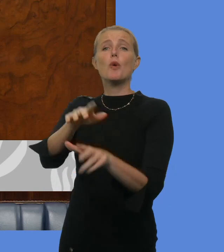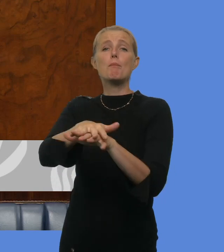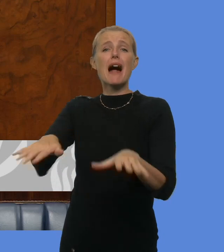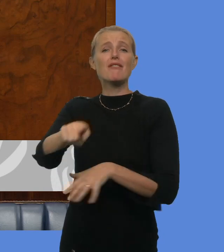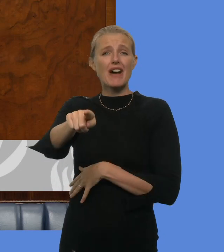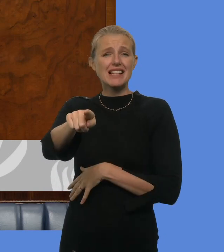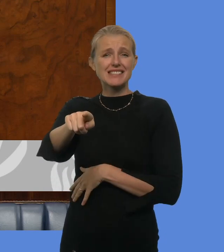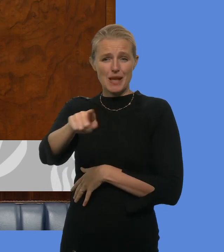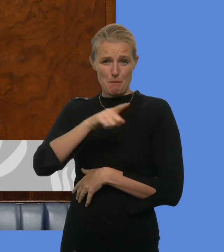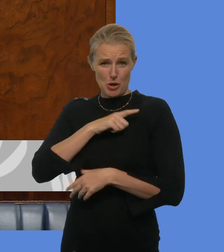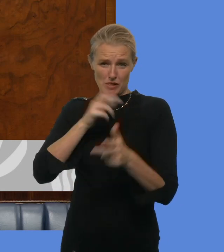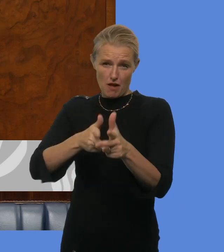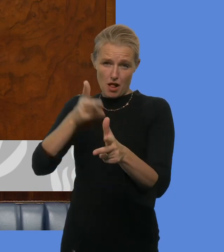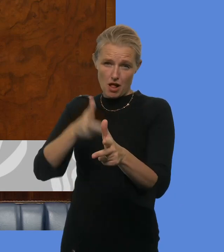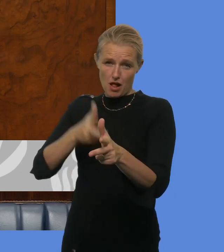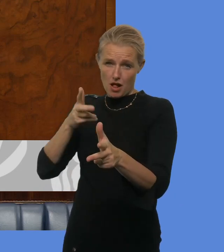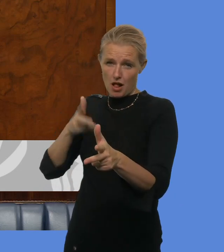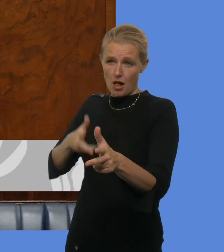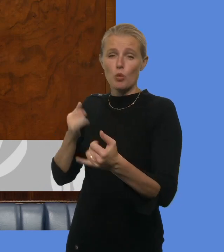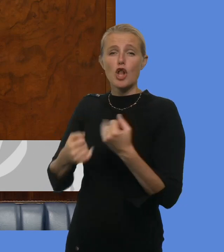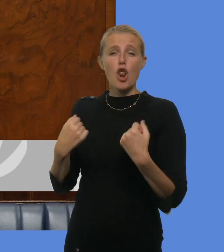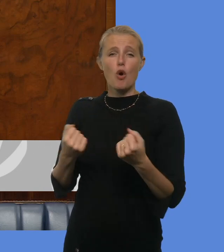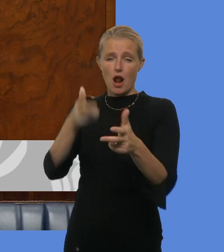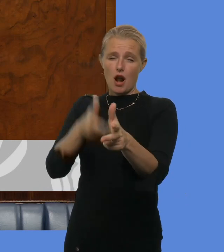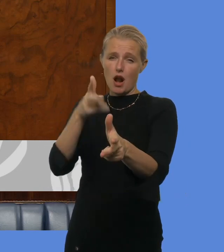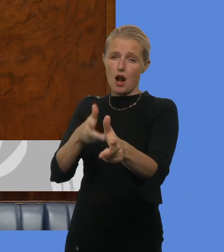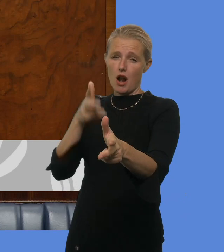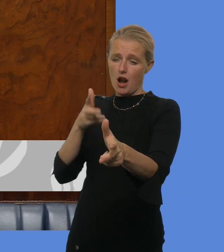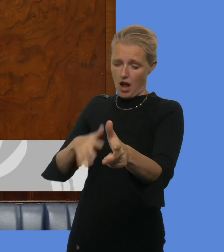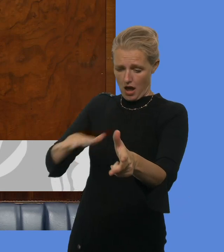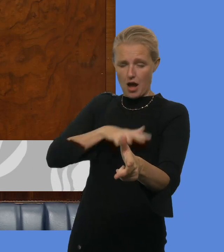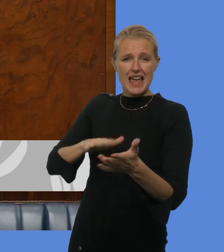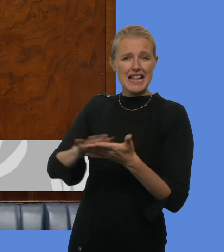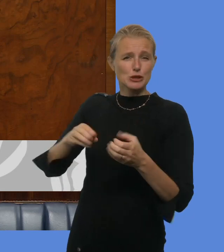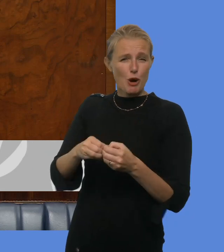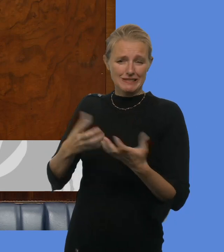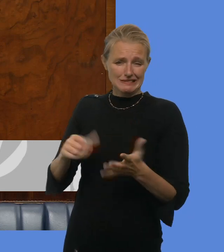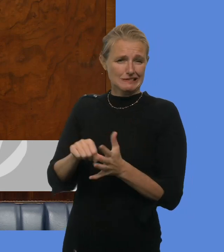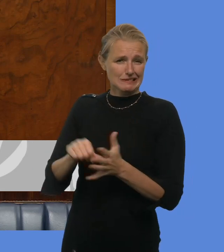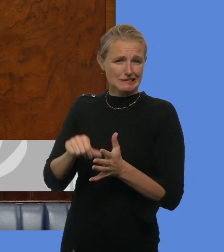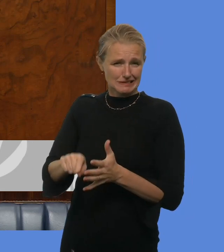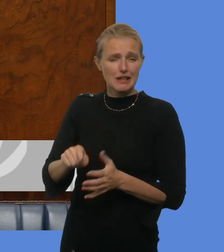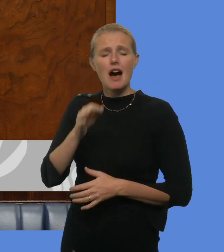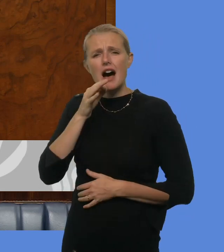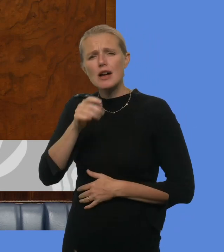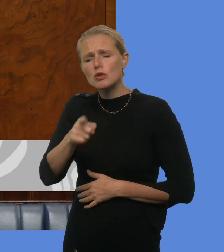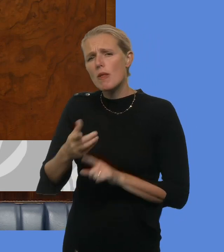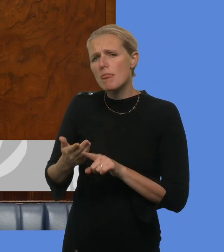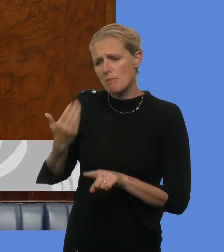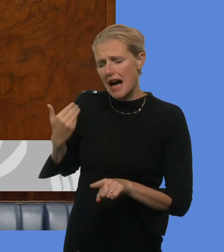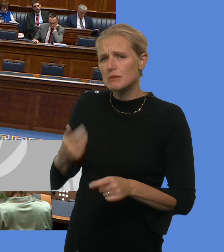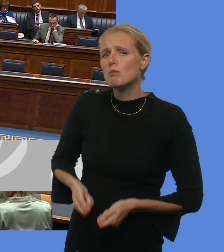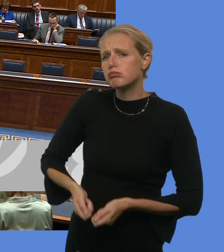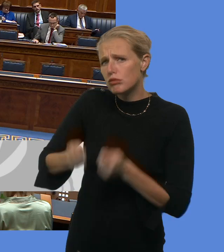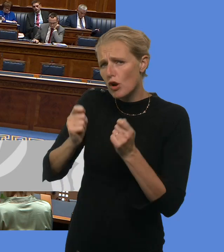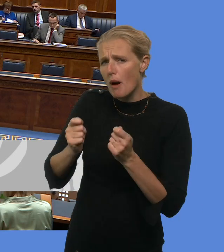for many large heavy goods vehicles. I know the Minister's department has in the past looked at this issue. Is there any further update that the Minister can provide to the House?